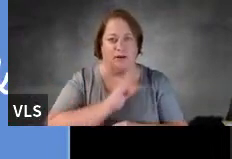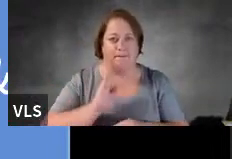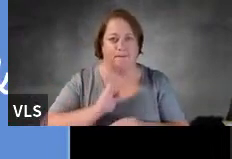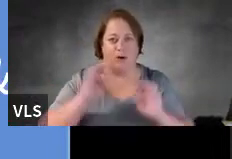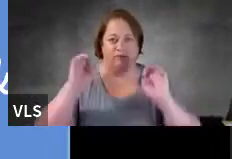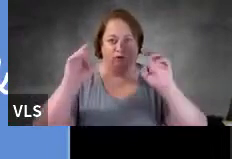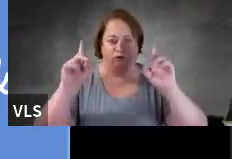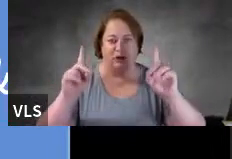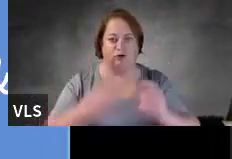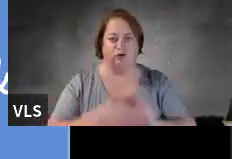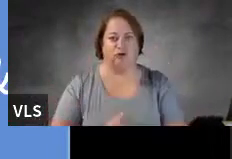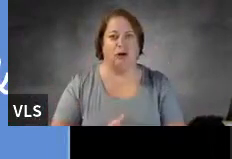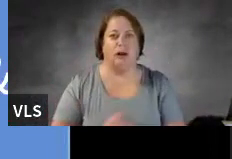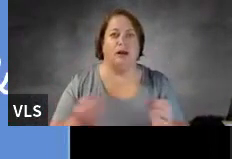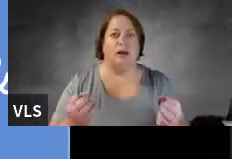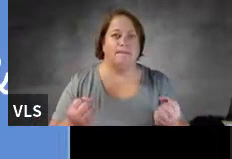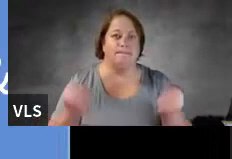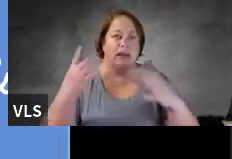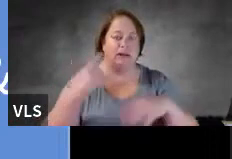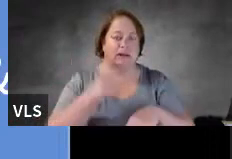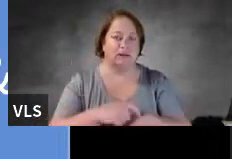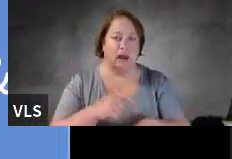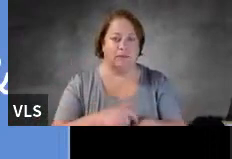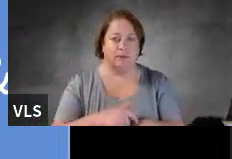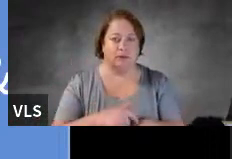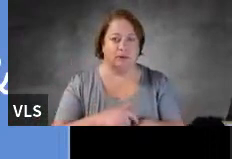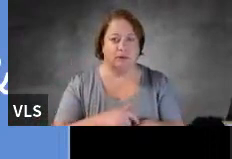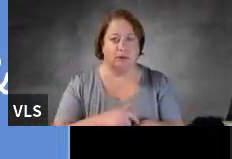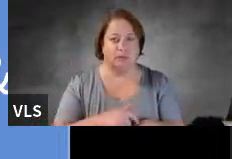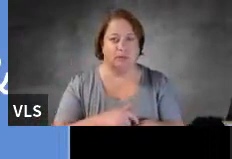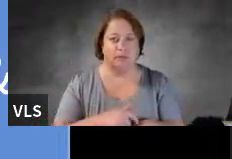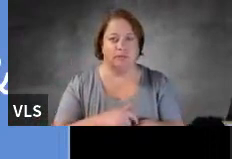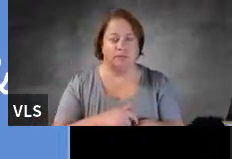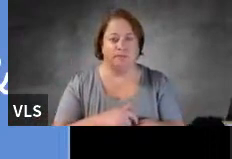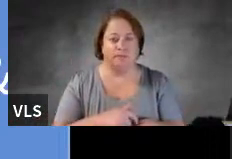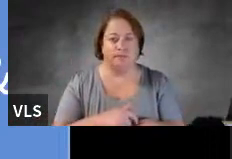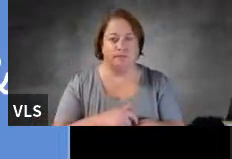education. And a lot of times it's